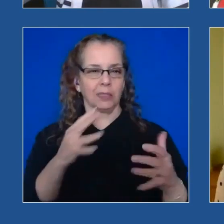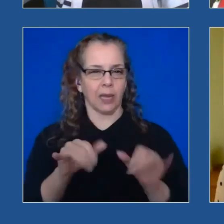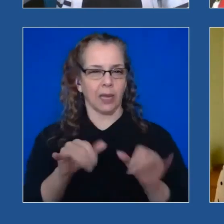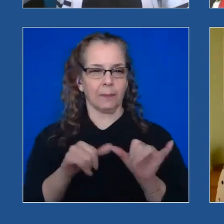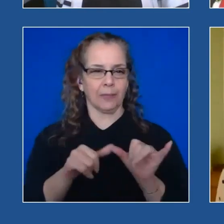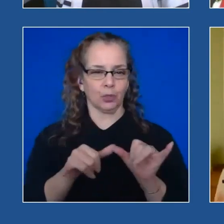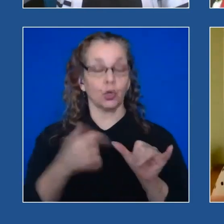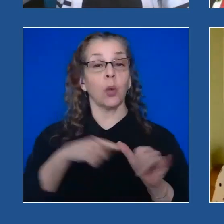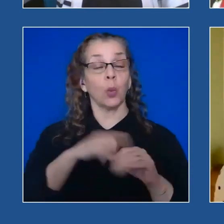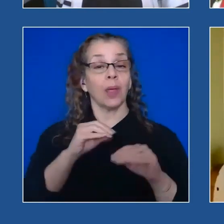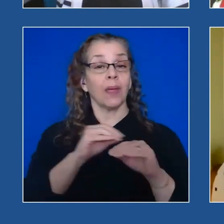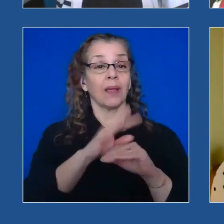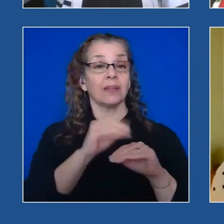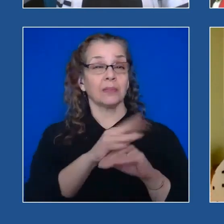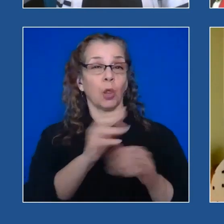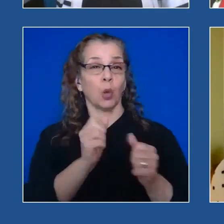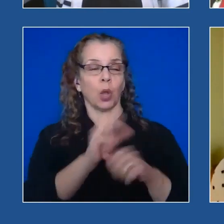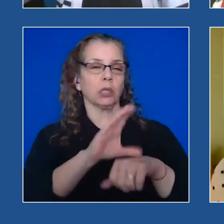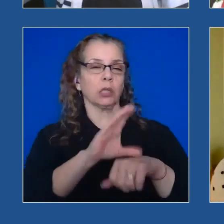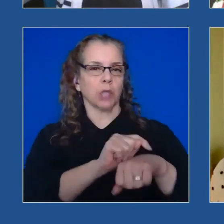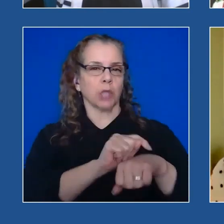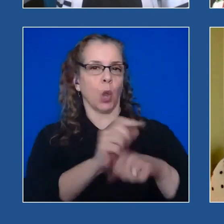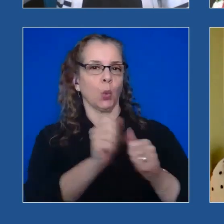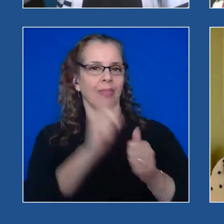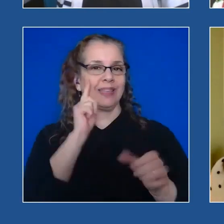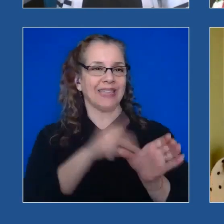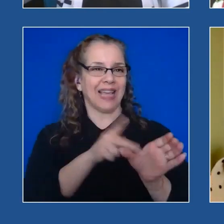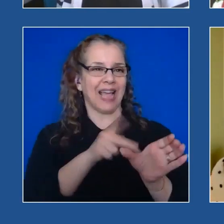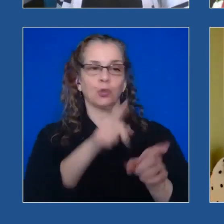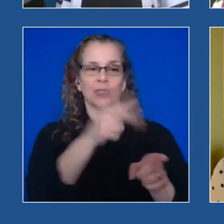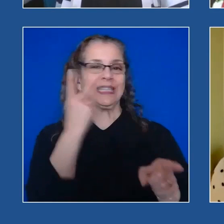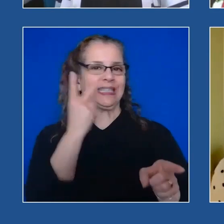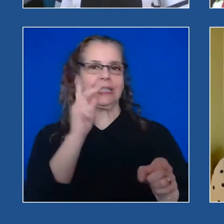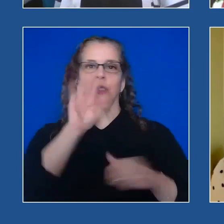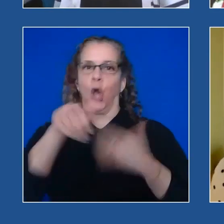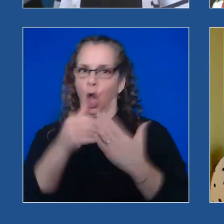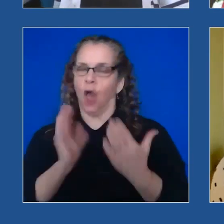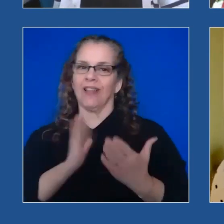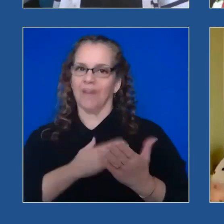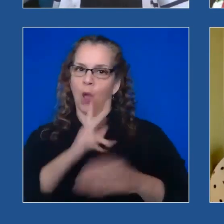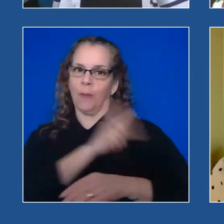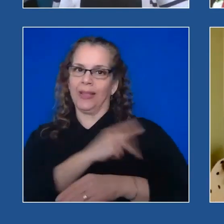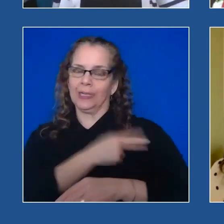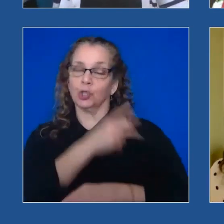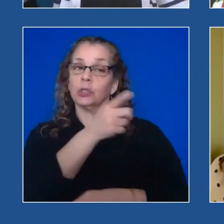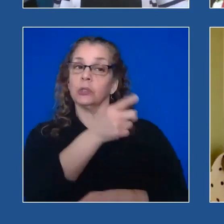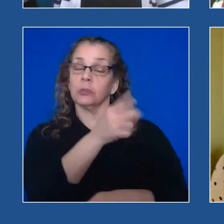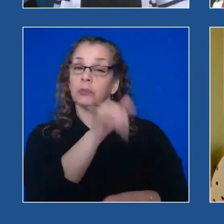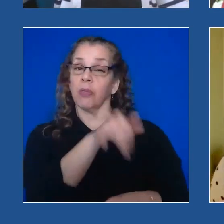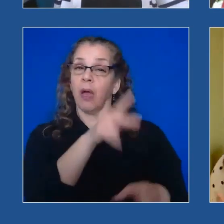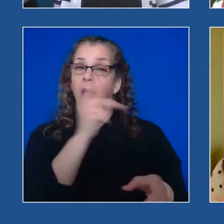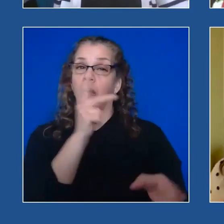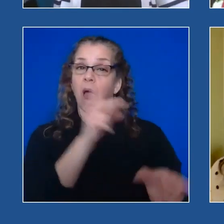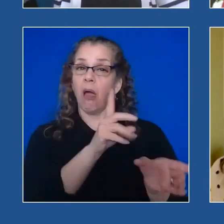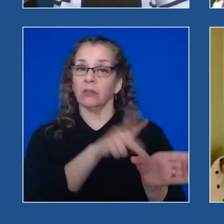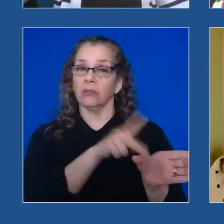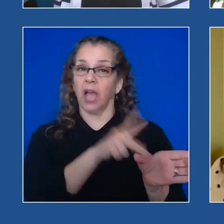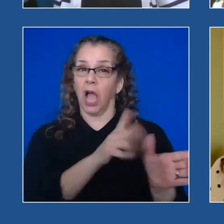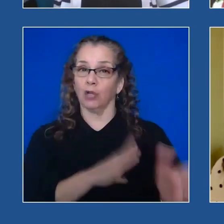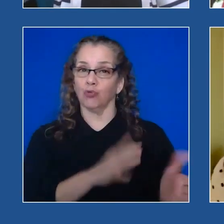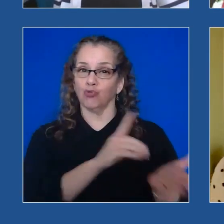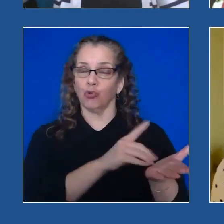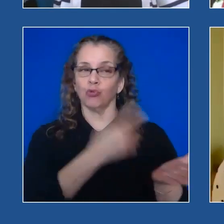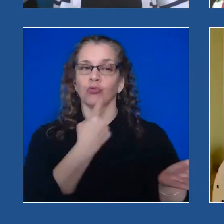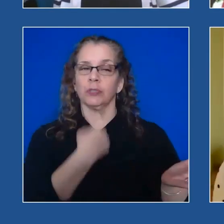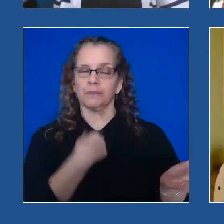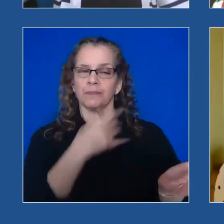program psychiatrist who sees every one of our patients. And one of the things that she had shared was that these are often experiences of anxiety and depression